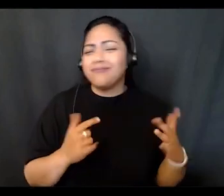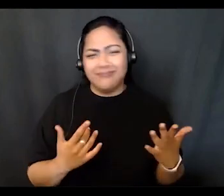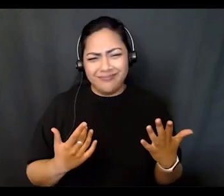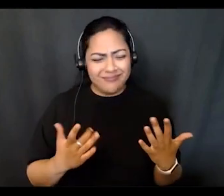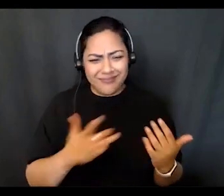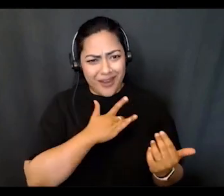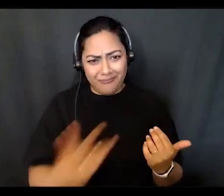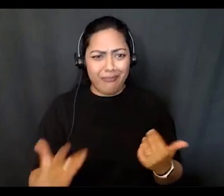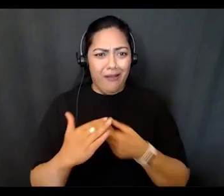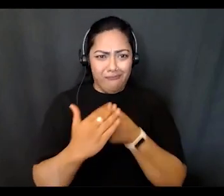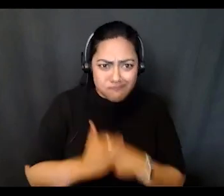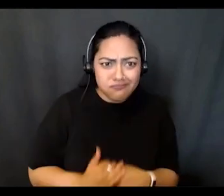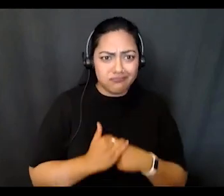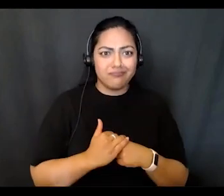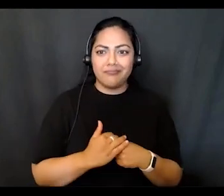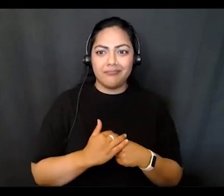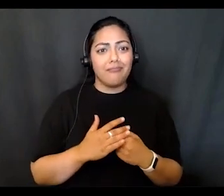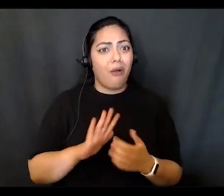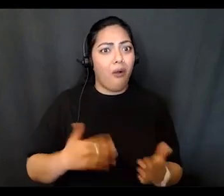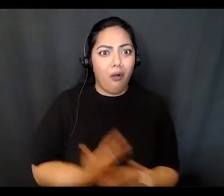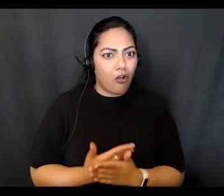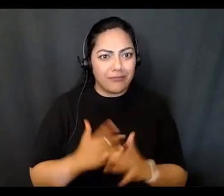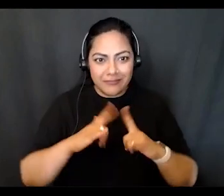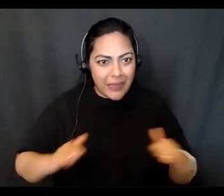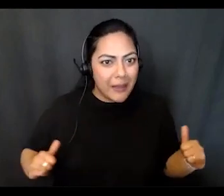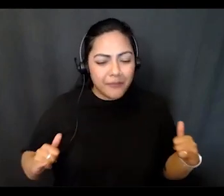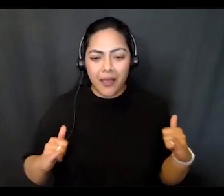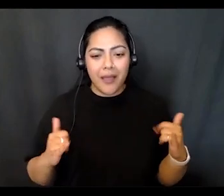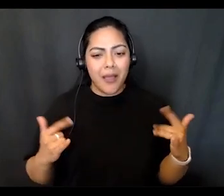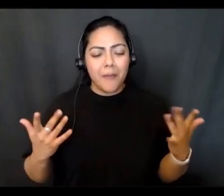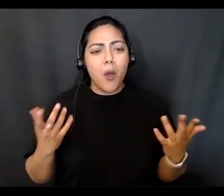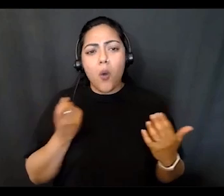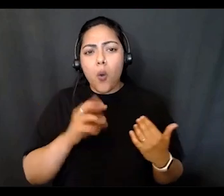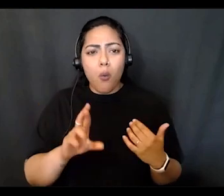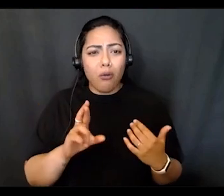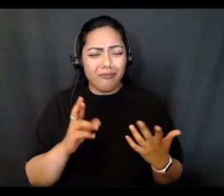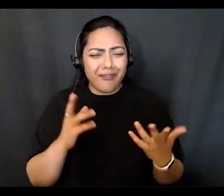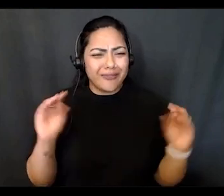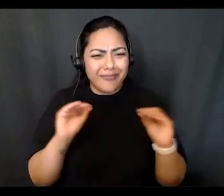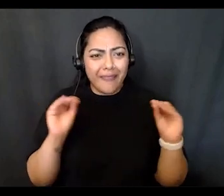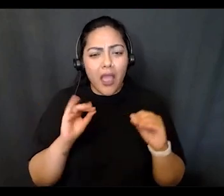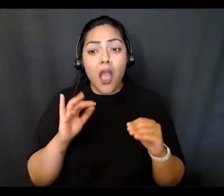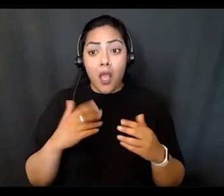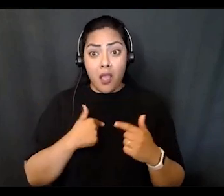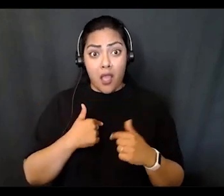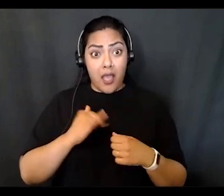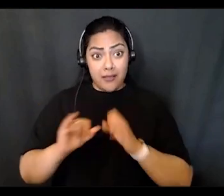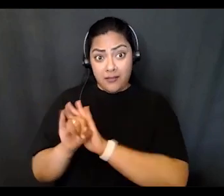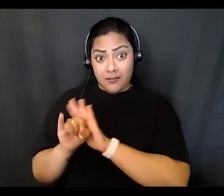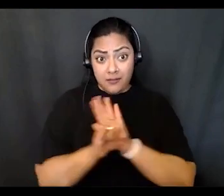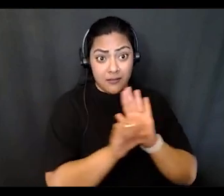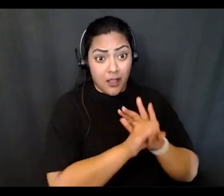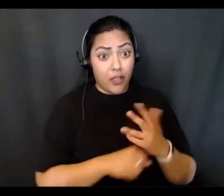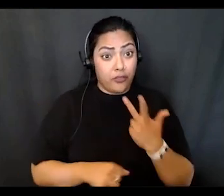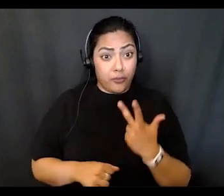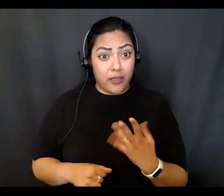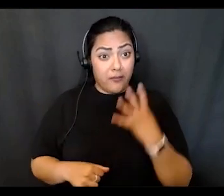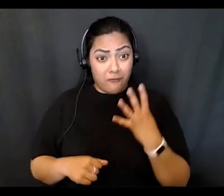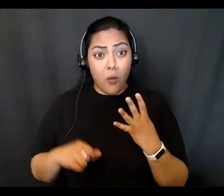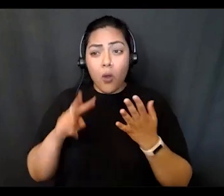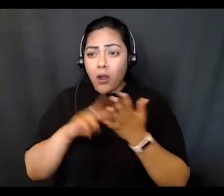going to focus on the ableism now, we're just going to focus on the homophobia now, you've done nothing to change the structure that's